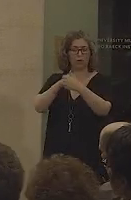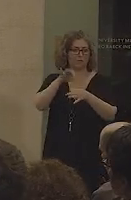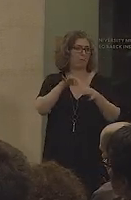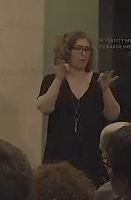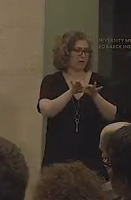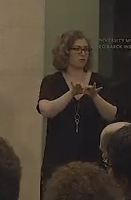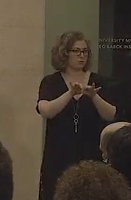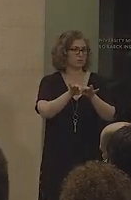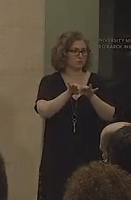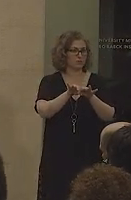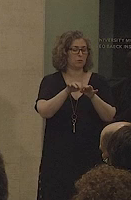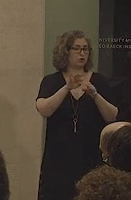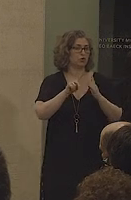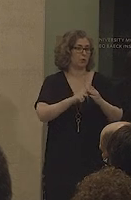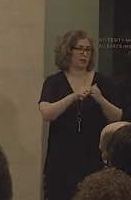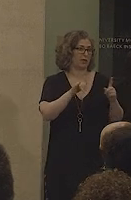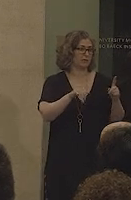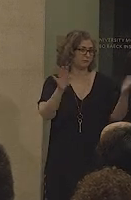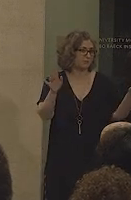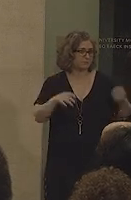does matter. We'll start there.